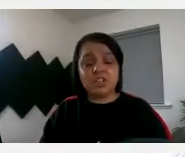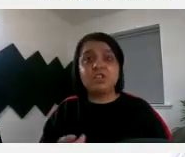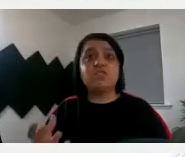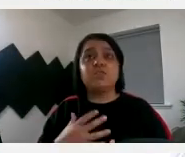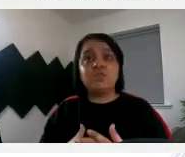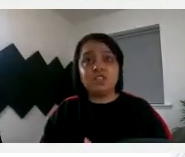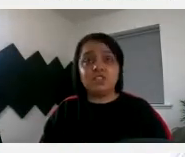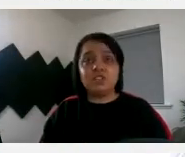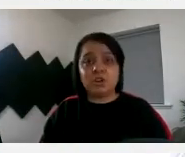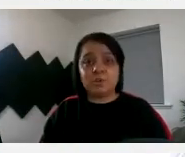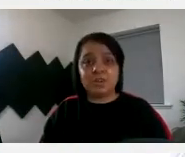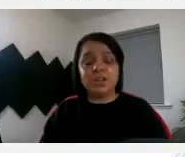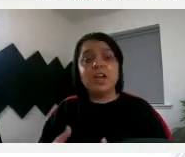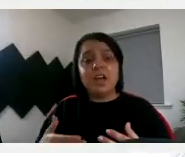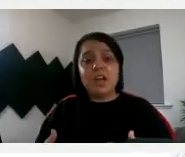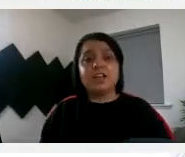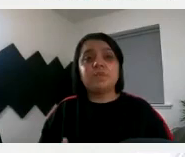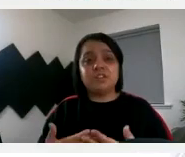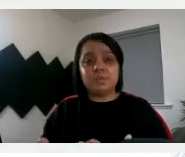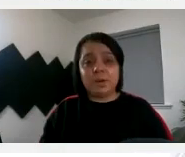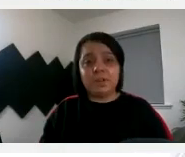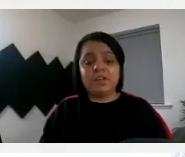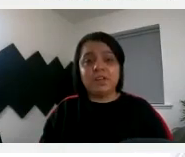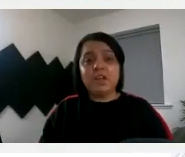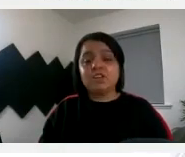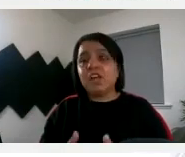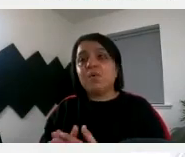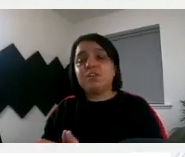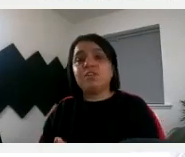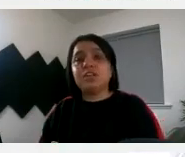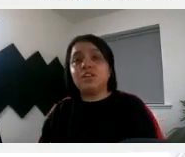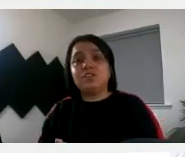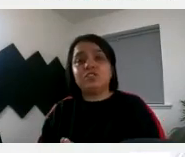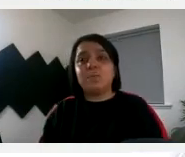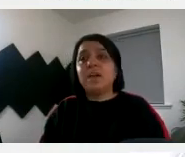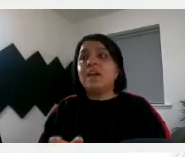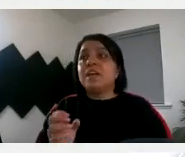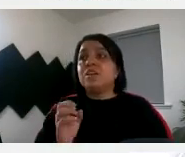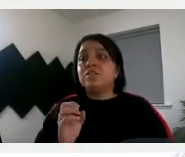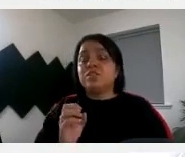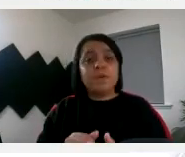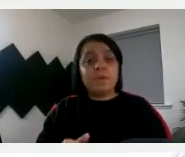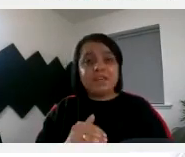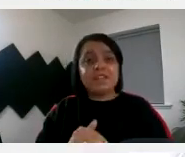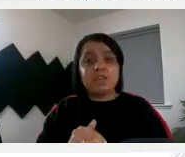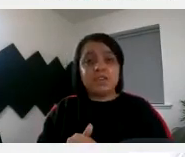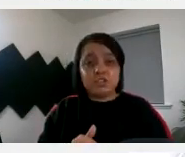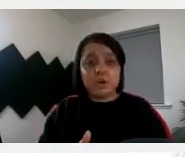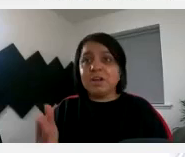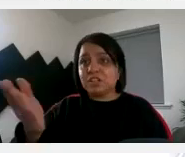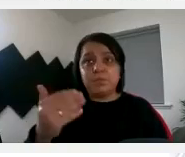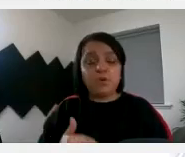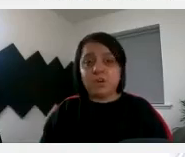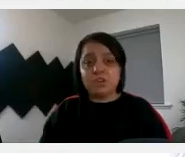terminology. So do some research into the company and speak to them properly, because they want to know that you can do the job. Some people may still give you the job,